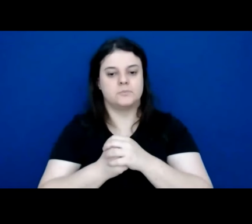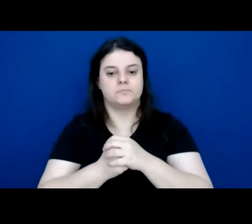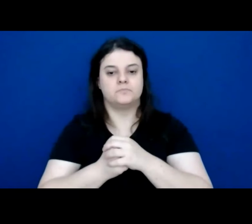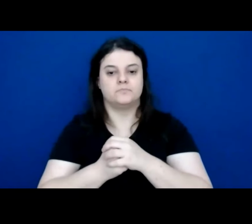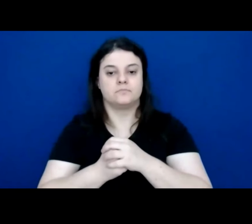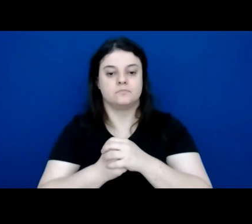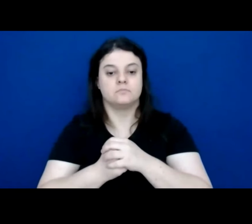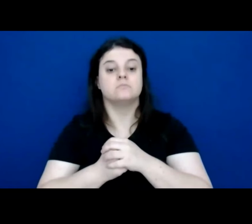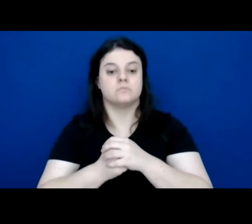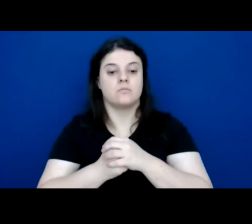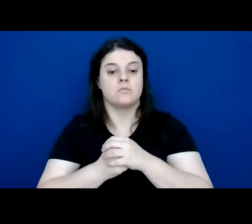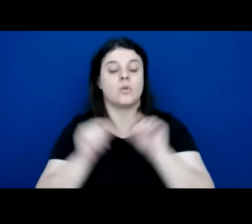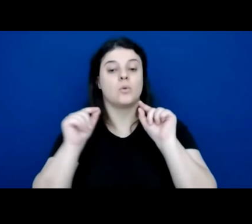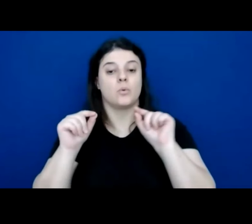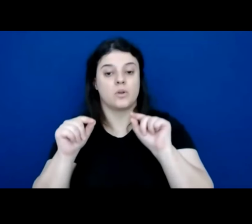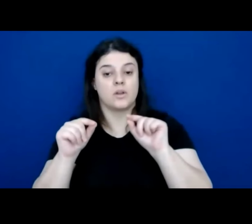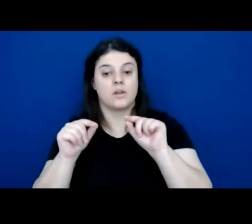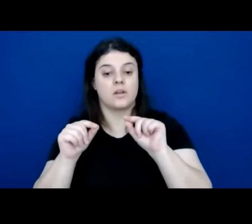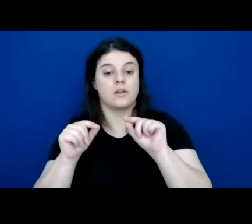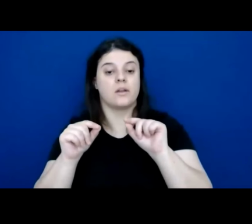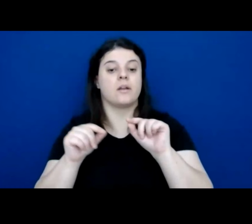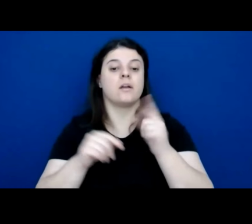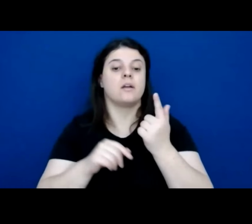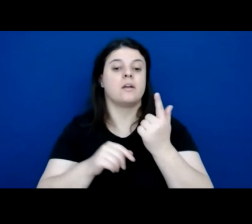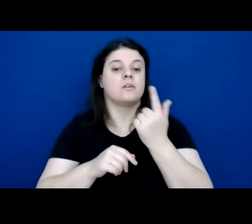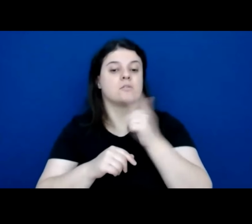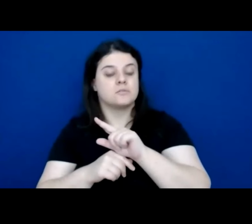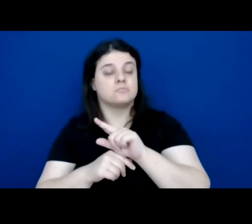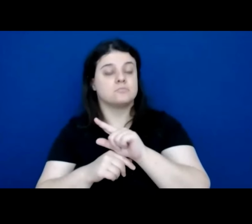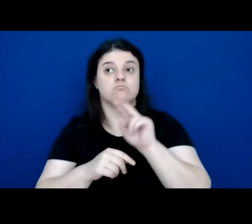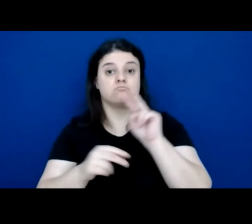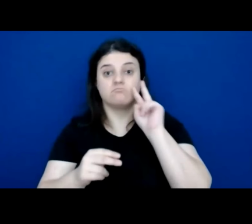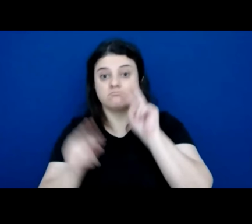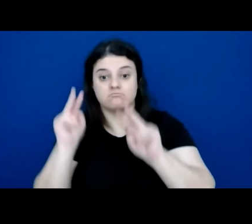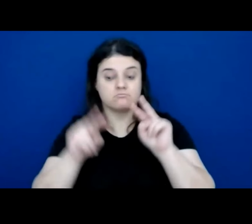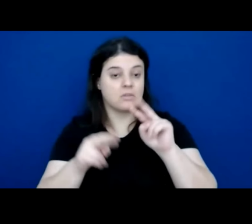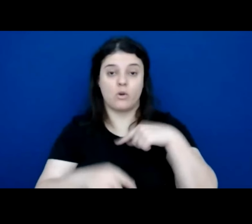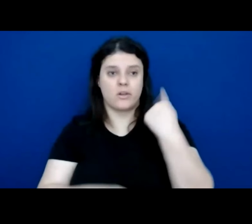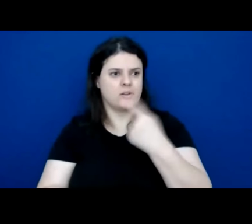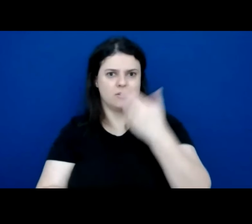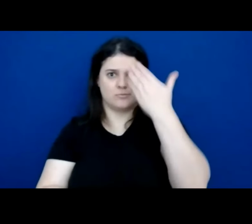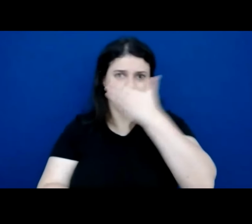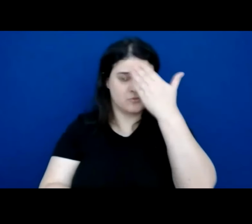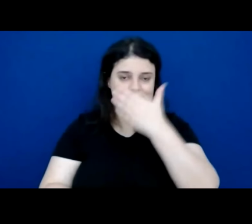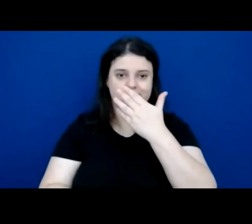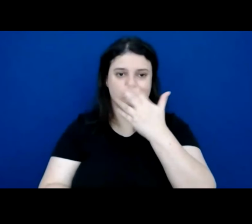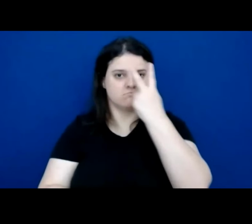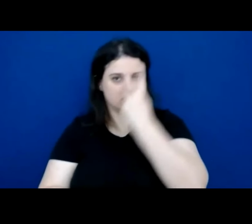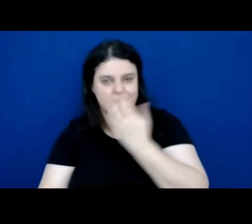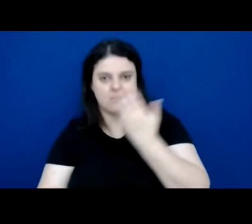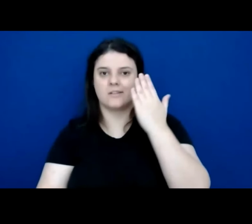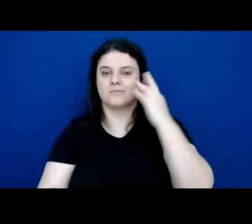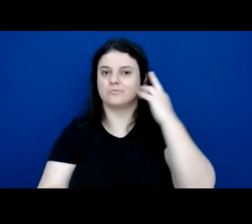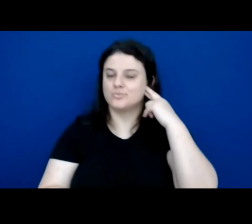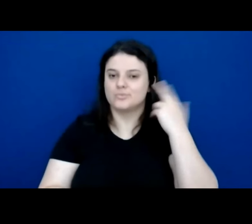On Protactile, they were like, okay, we can see and we cannot hear, so the focus is